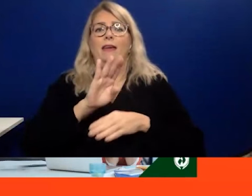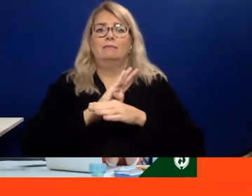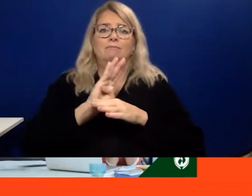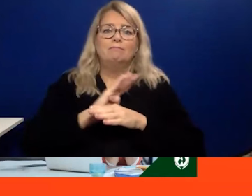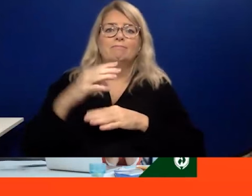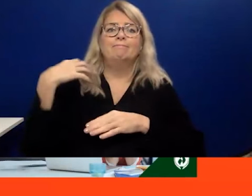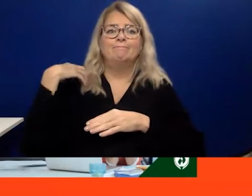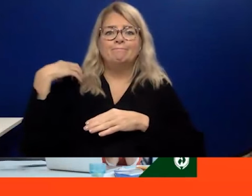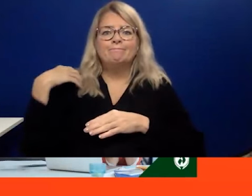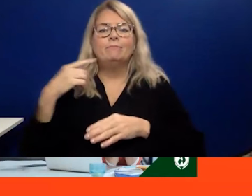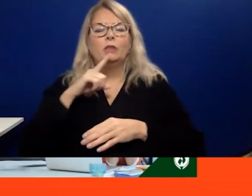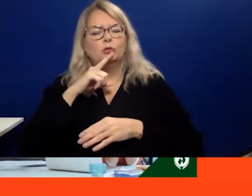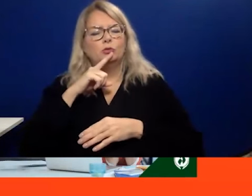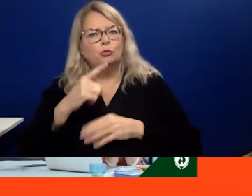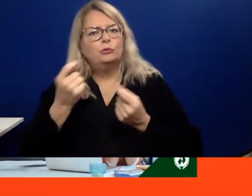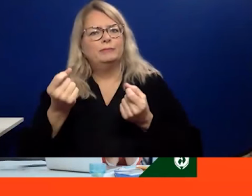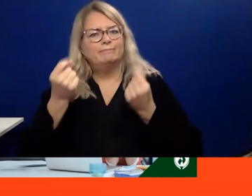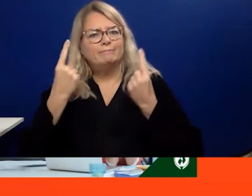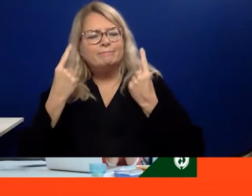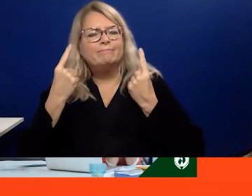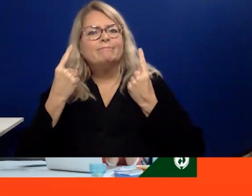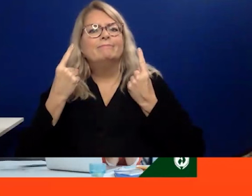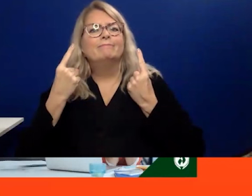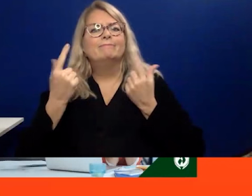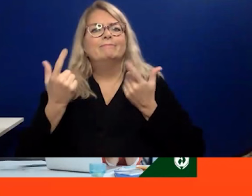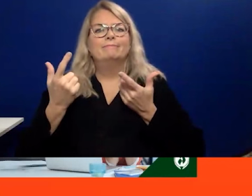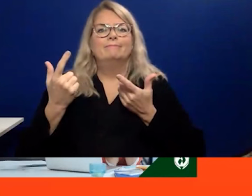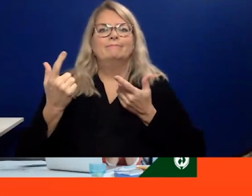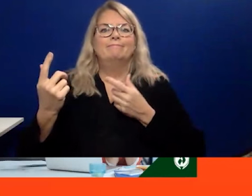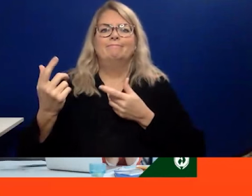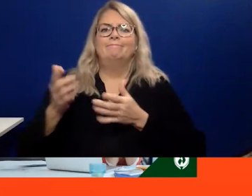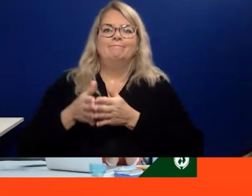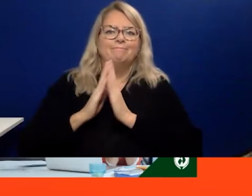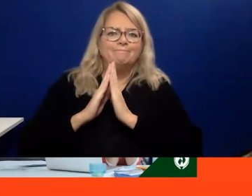understanding what it is that they're being asked to do.